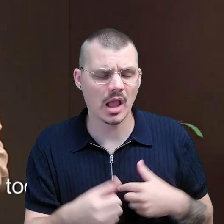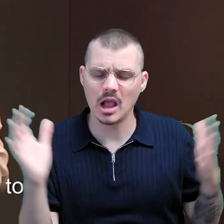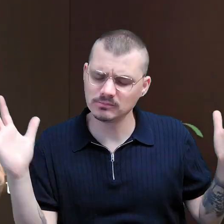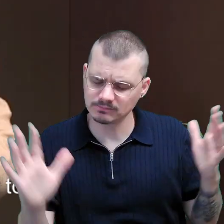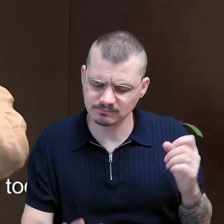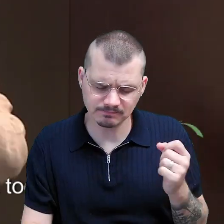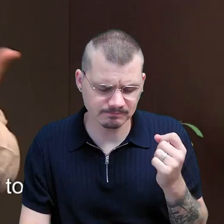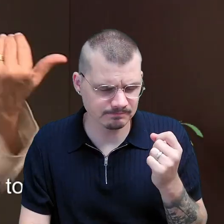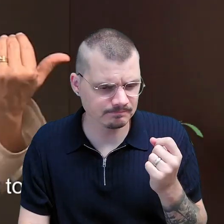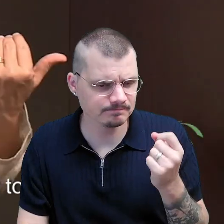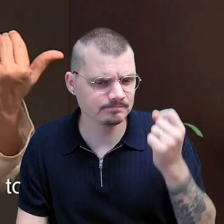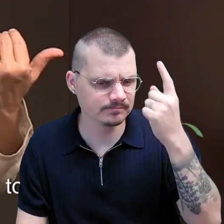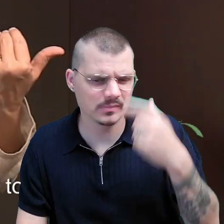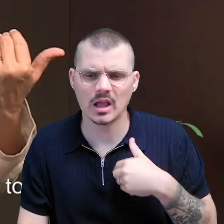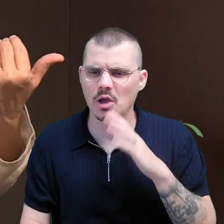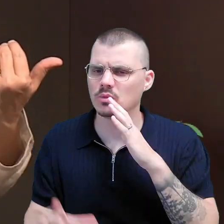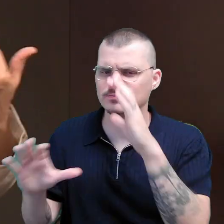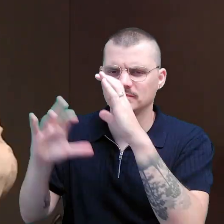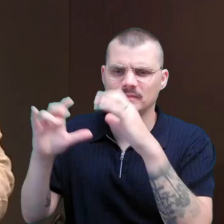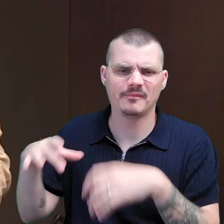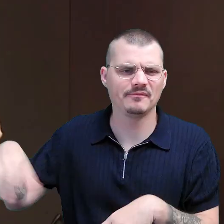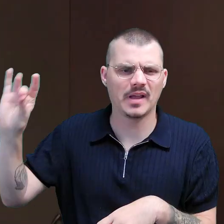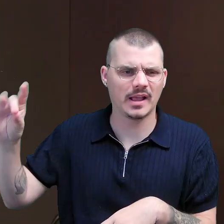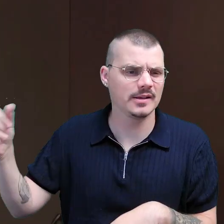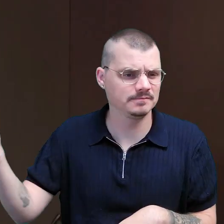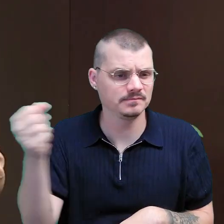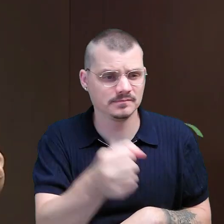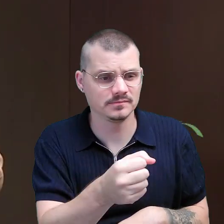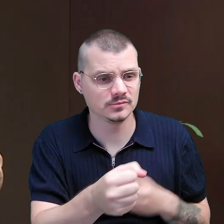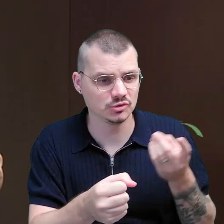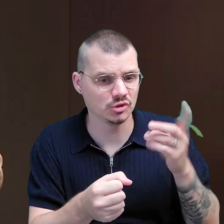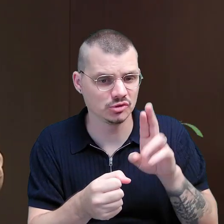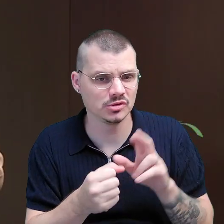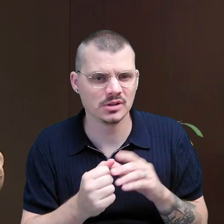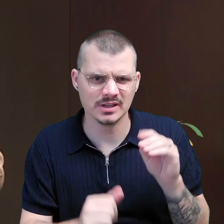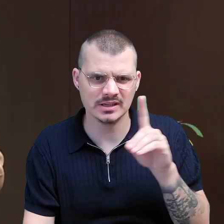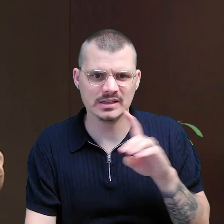can't trust me, understand that too, I will find you somebody.